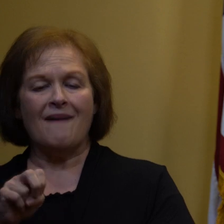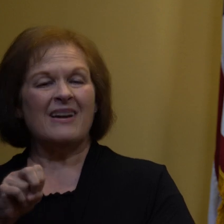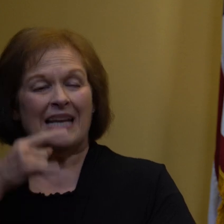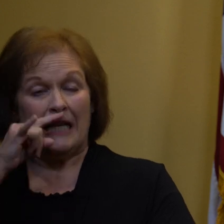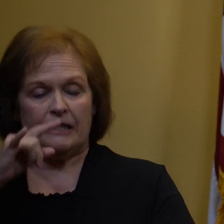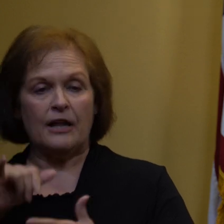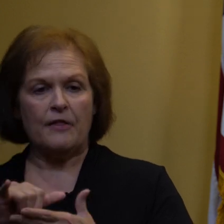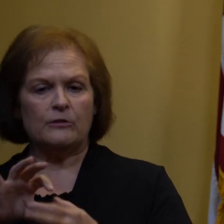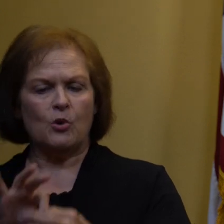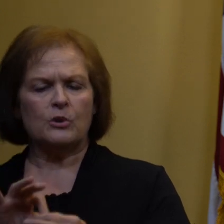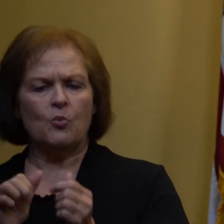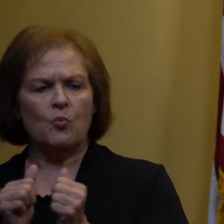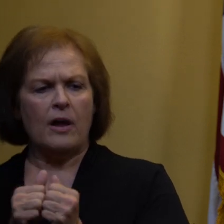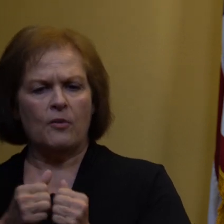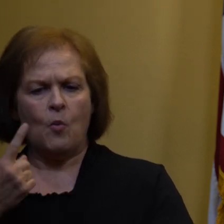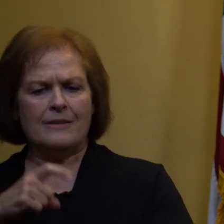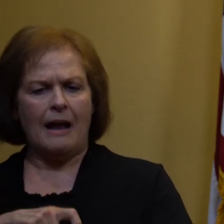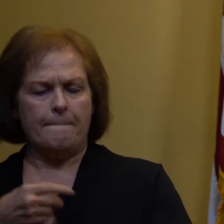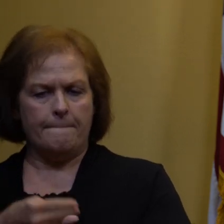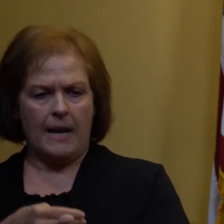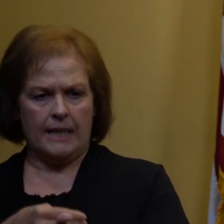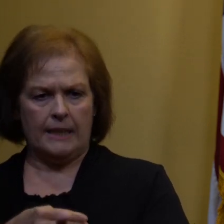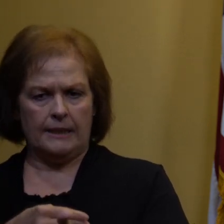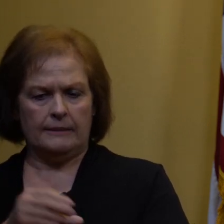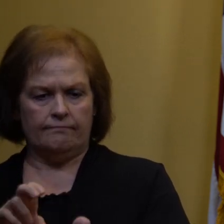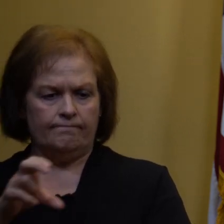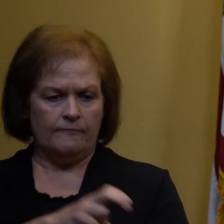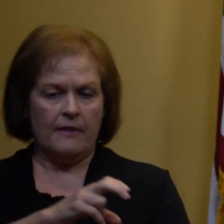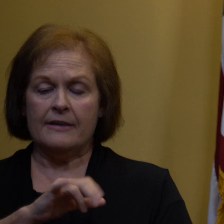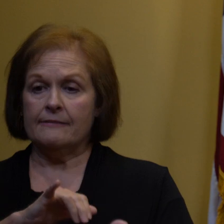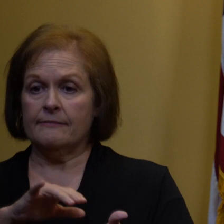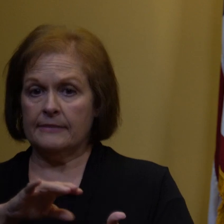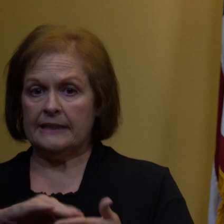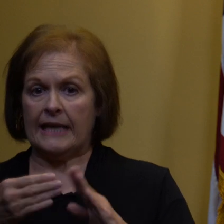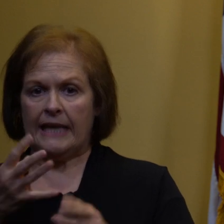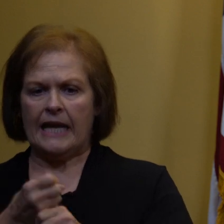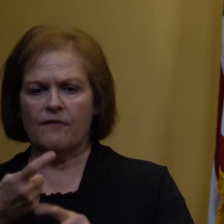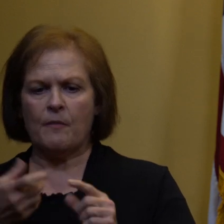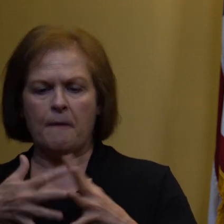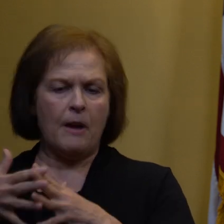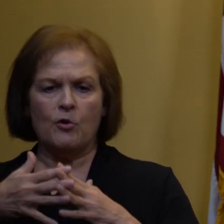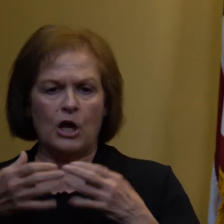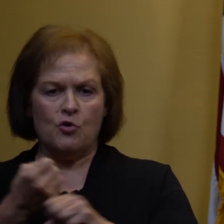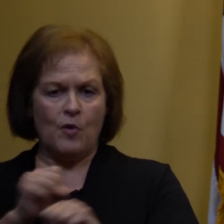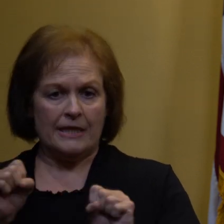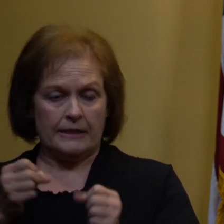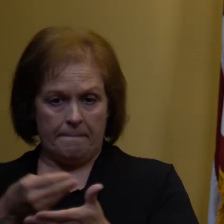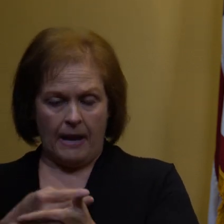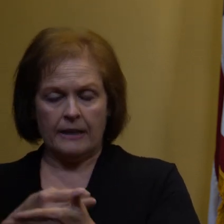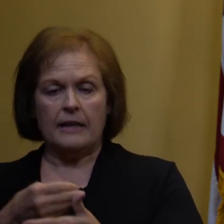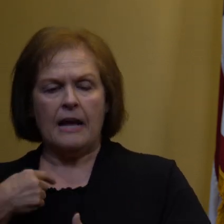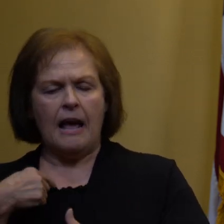this is associated with one-time money that this city have received through the American Rescue Plan dollars.